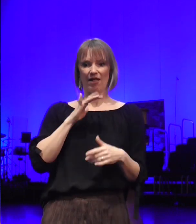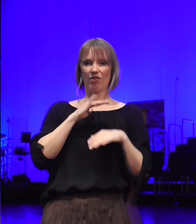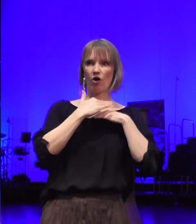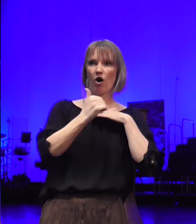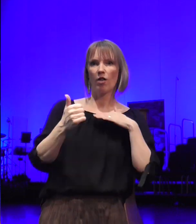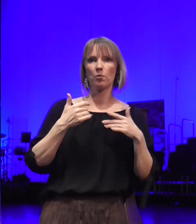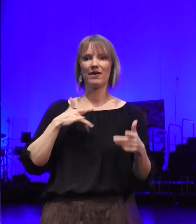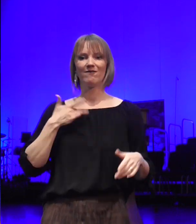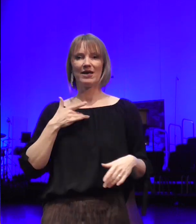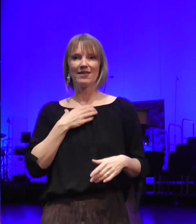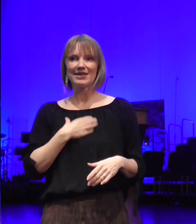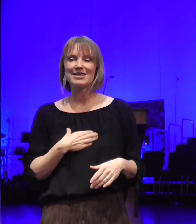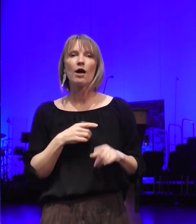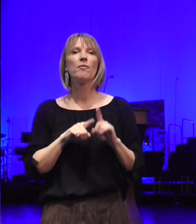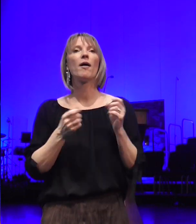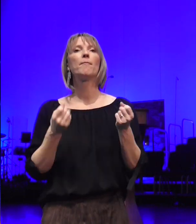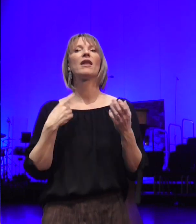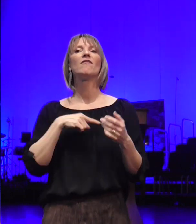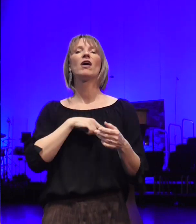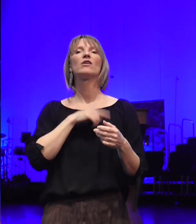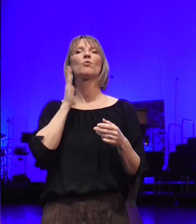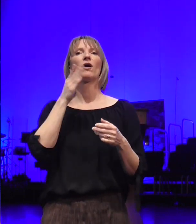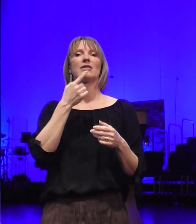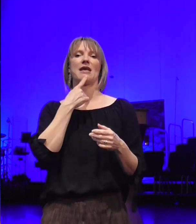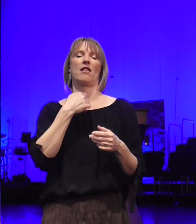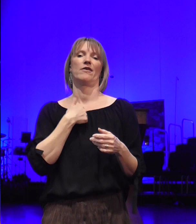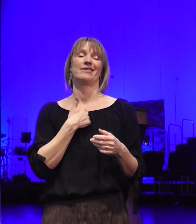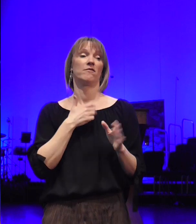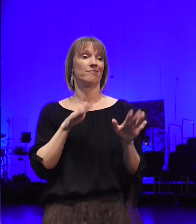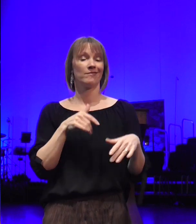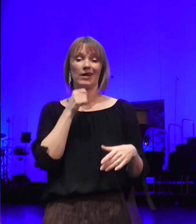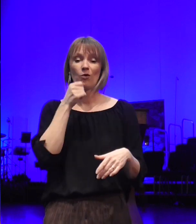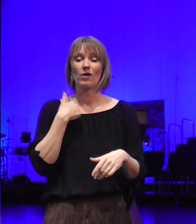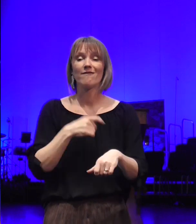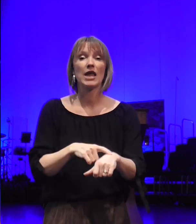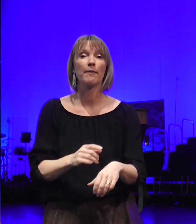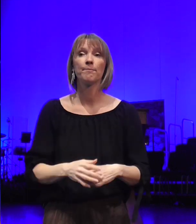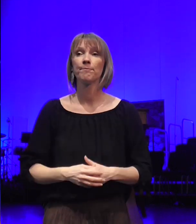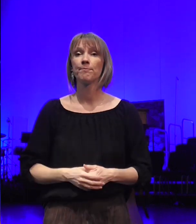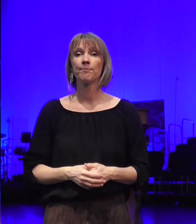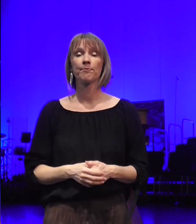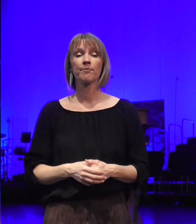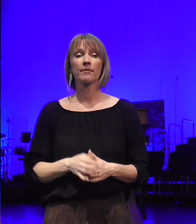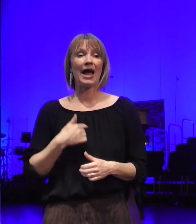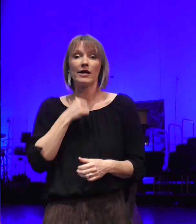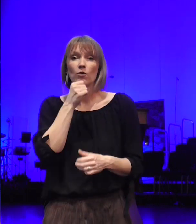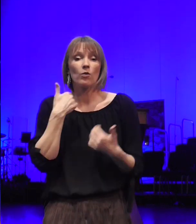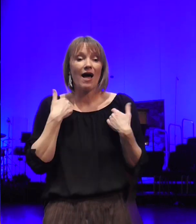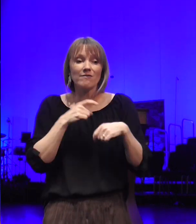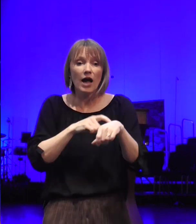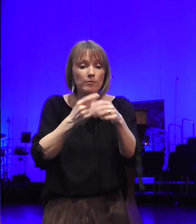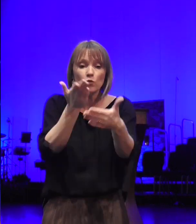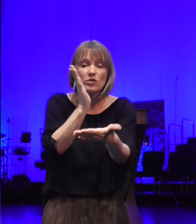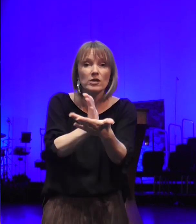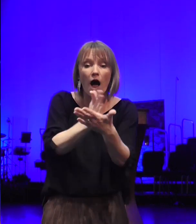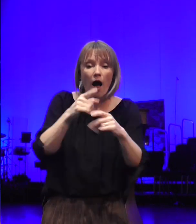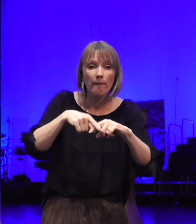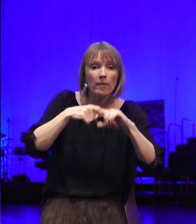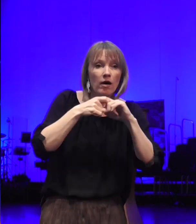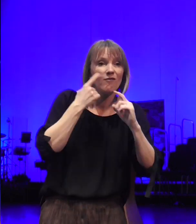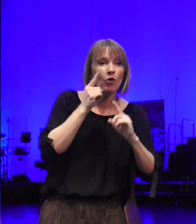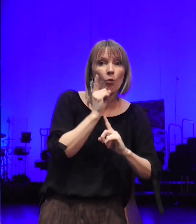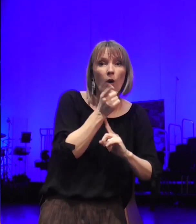that desire. But many of us will say to ourselves, I just don't have time. I don't have time to stop for 1